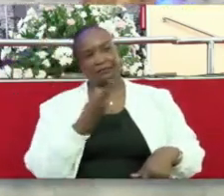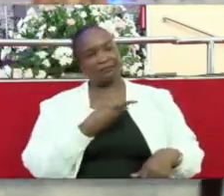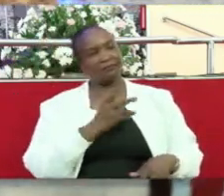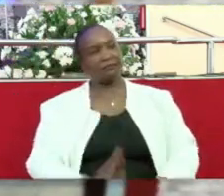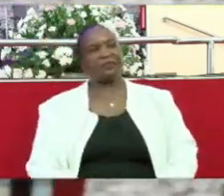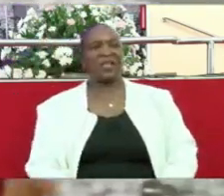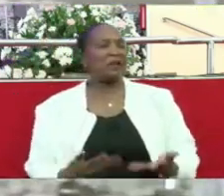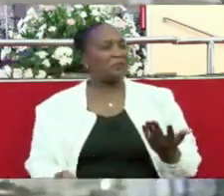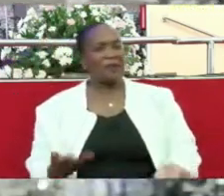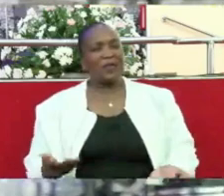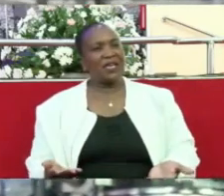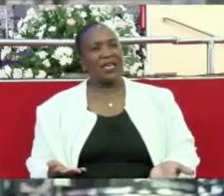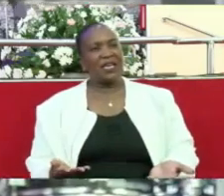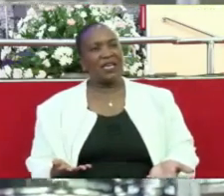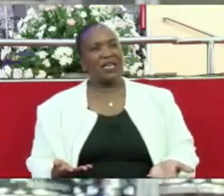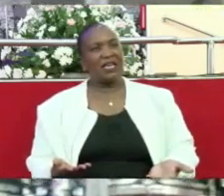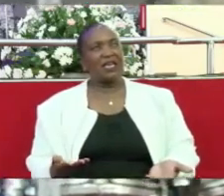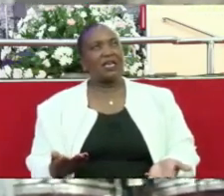but the Lord is a lifter of men.